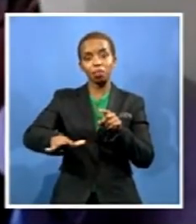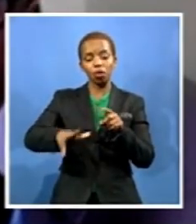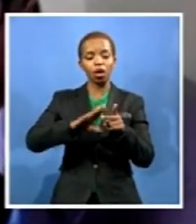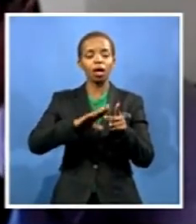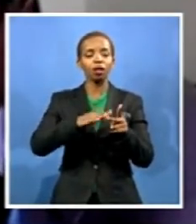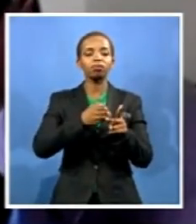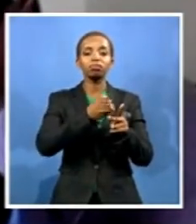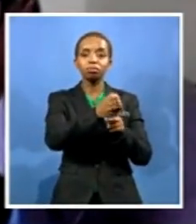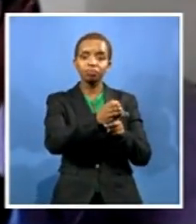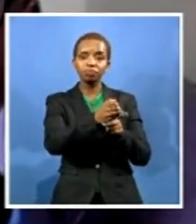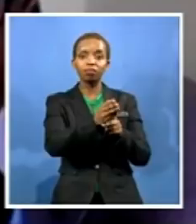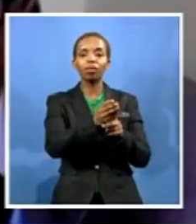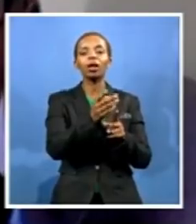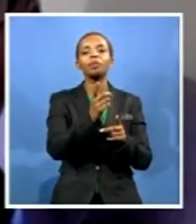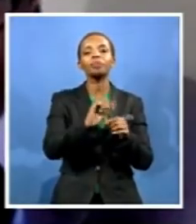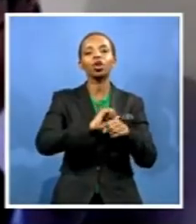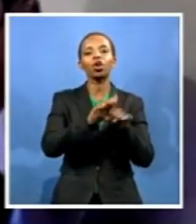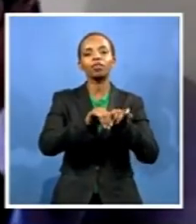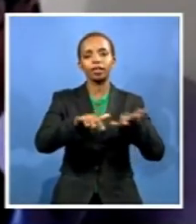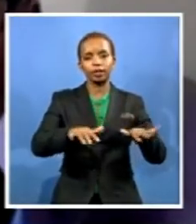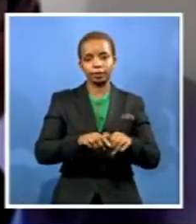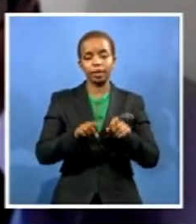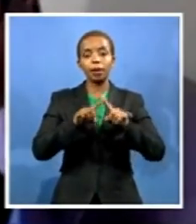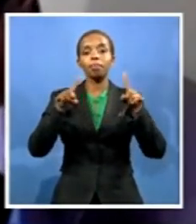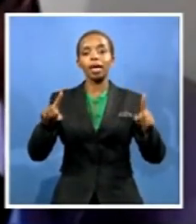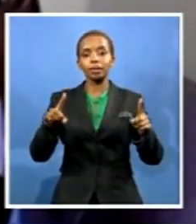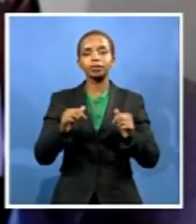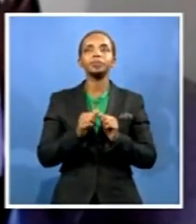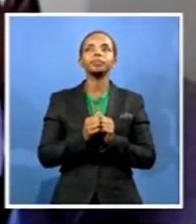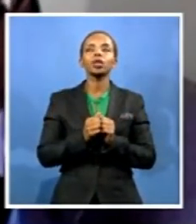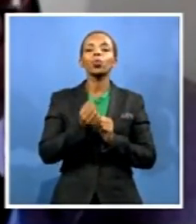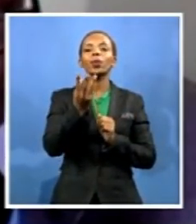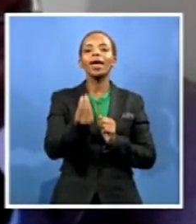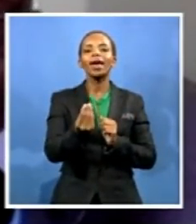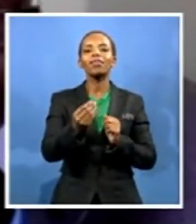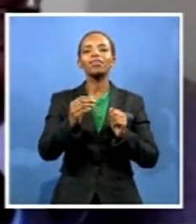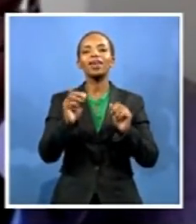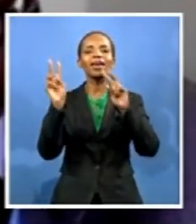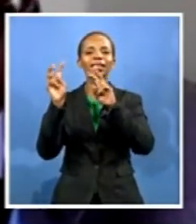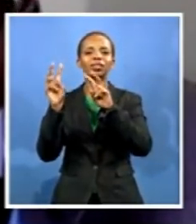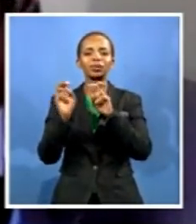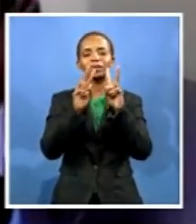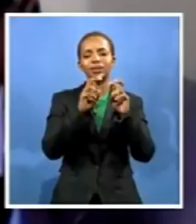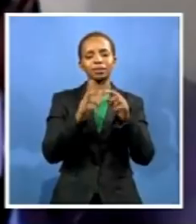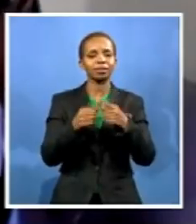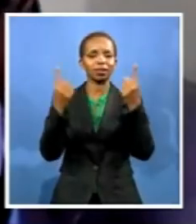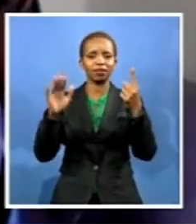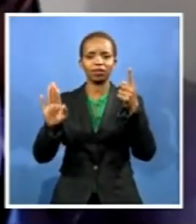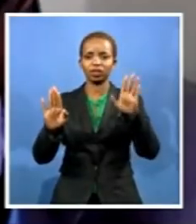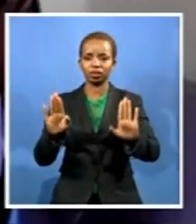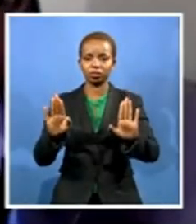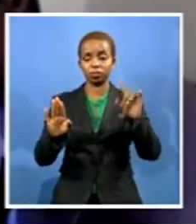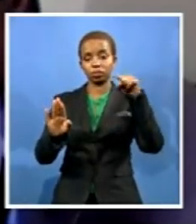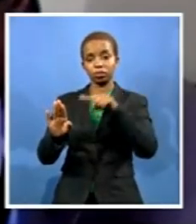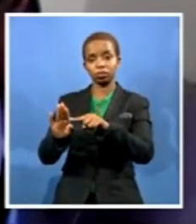two different issues here. Ebola is highly, lethal, but